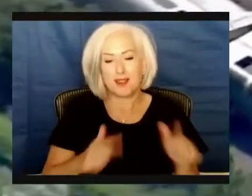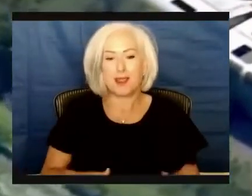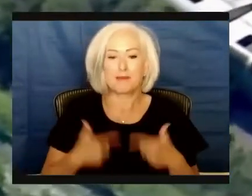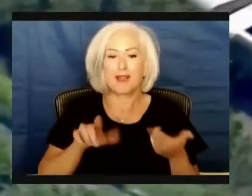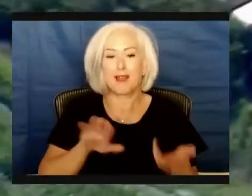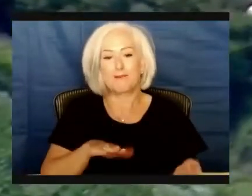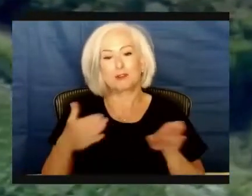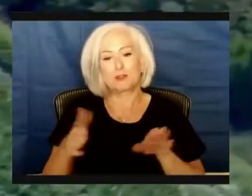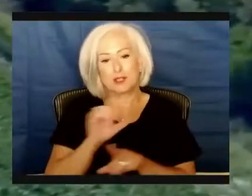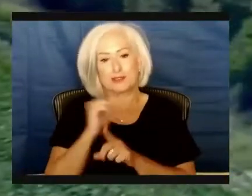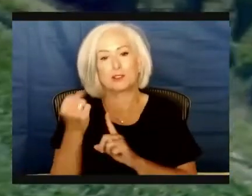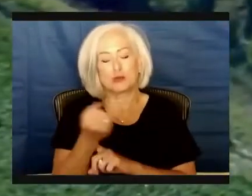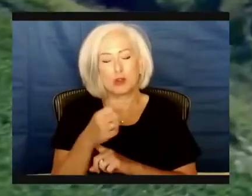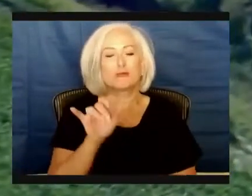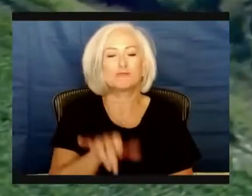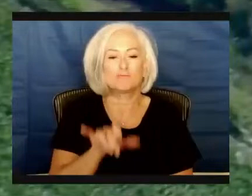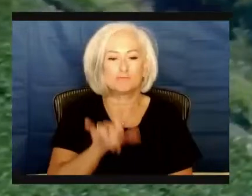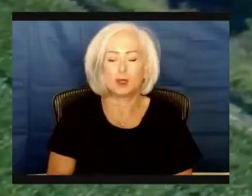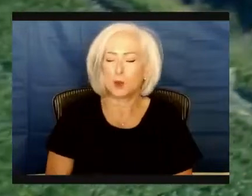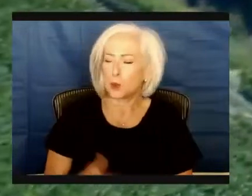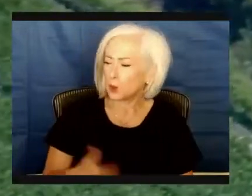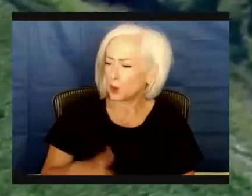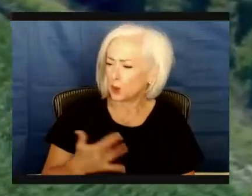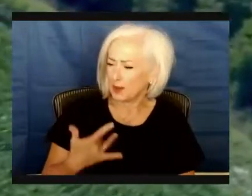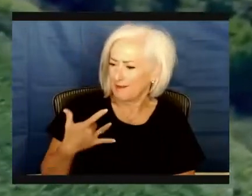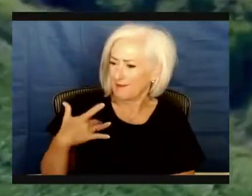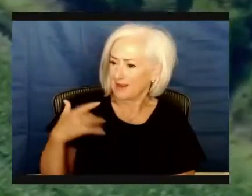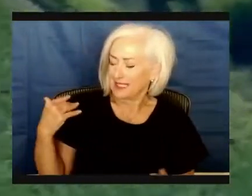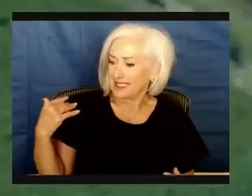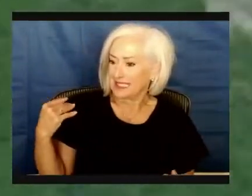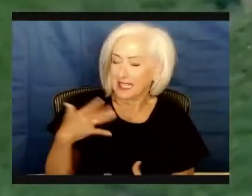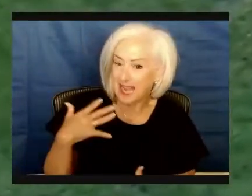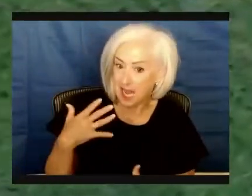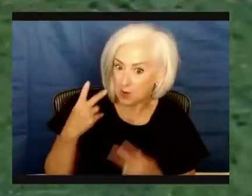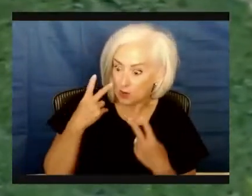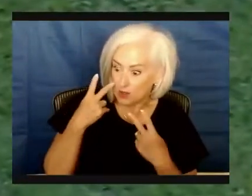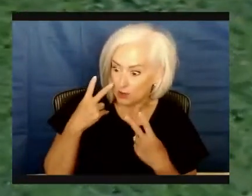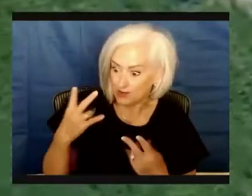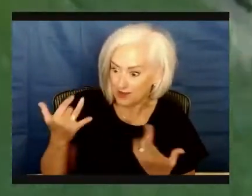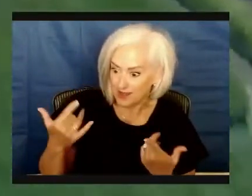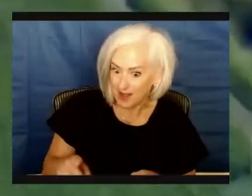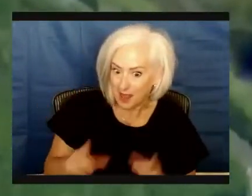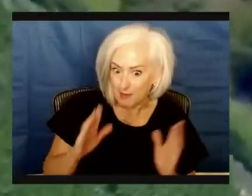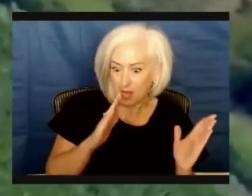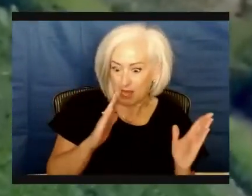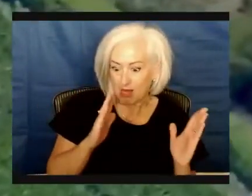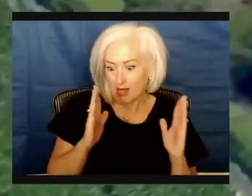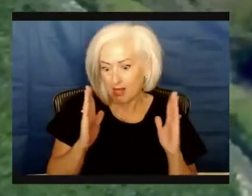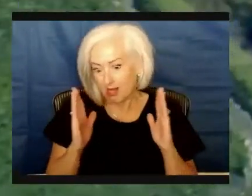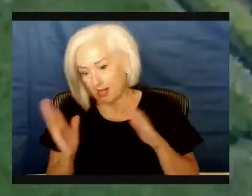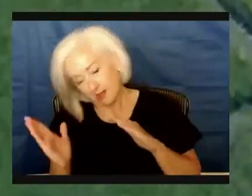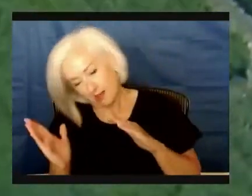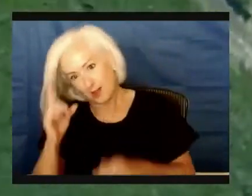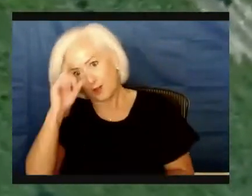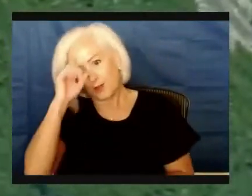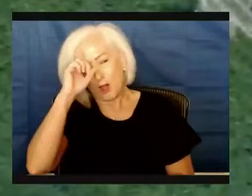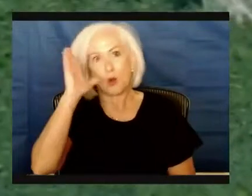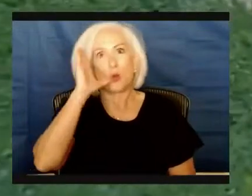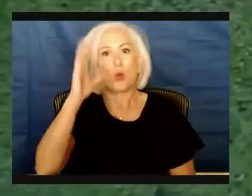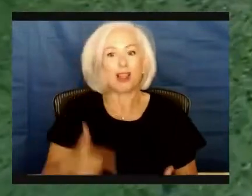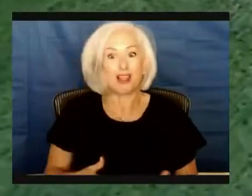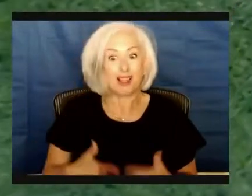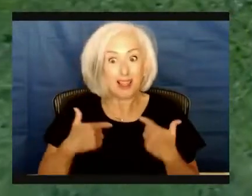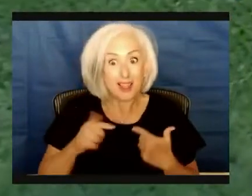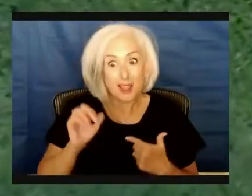be scary because you're watching it happen. Then you feel the trip and the tip, and you're thinking, okay, am I going to get out of this alive? What